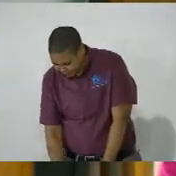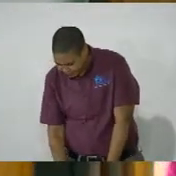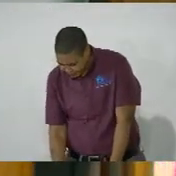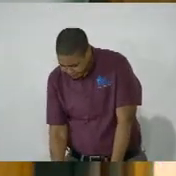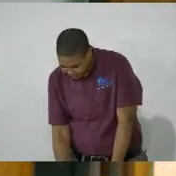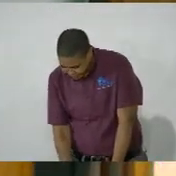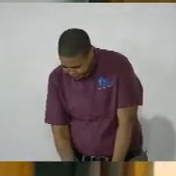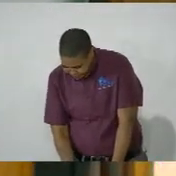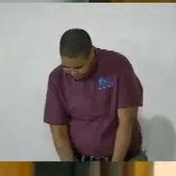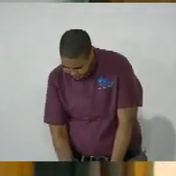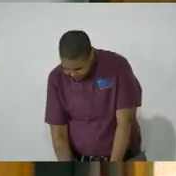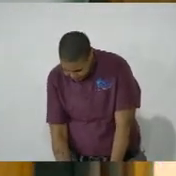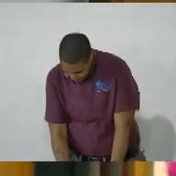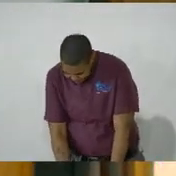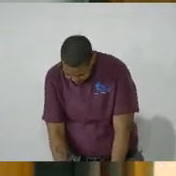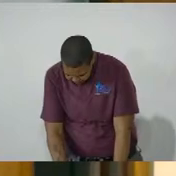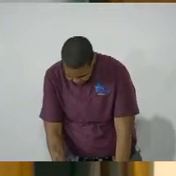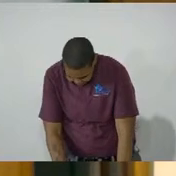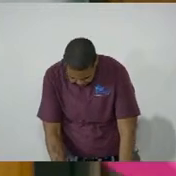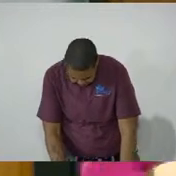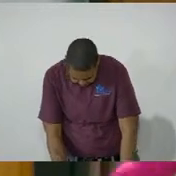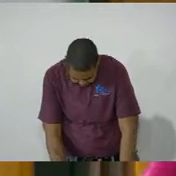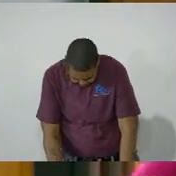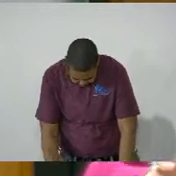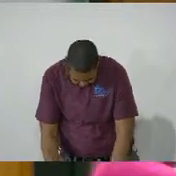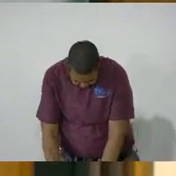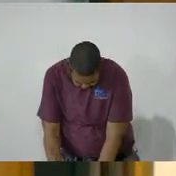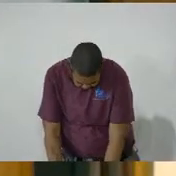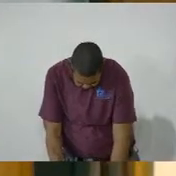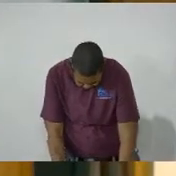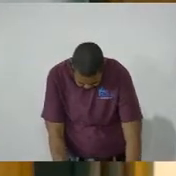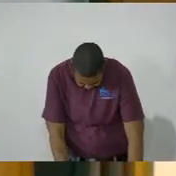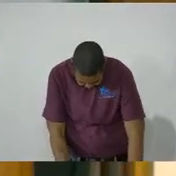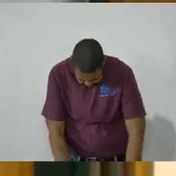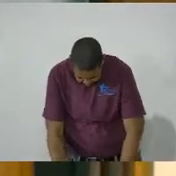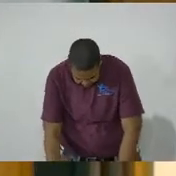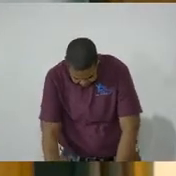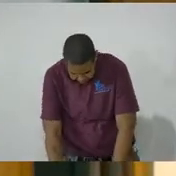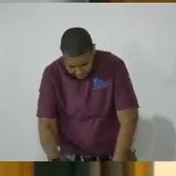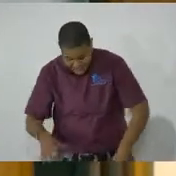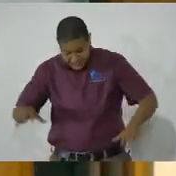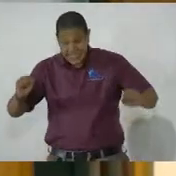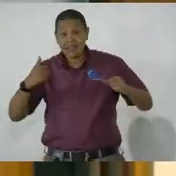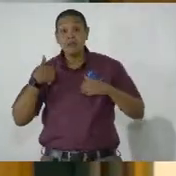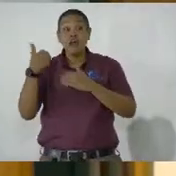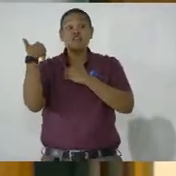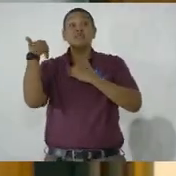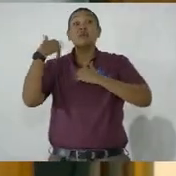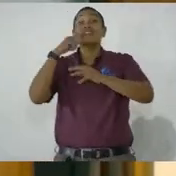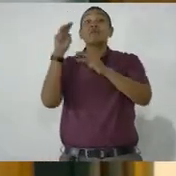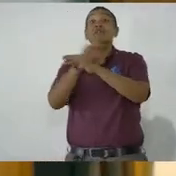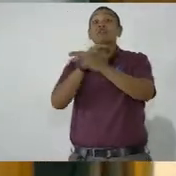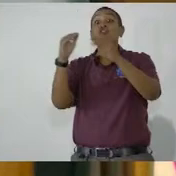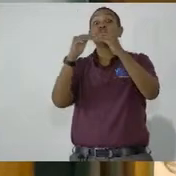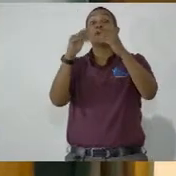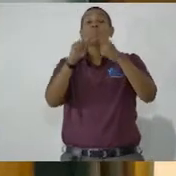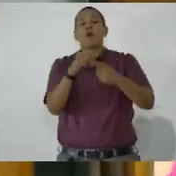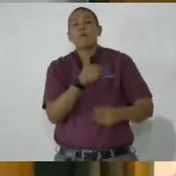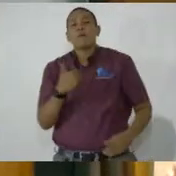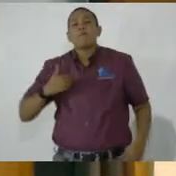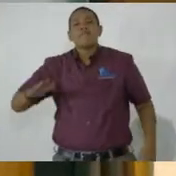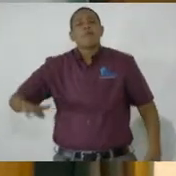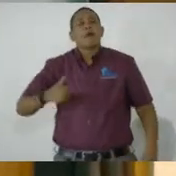as I undertake my duties as Minister of Justice and Member of Parliament. My deepest gratitude to all of